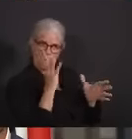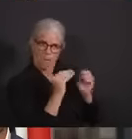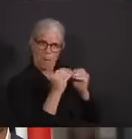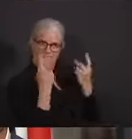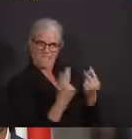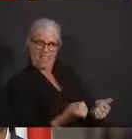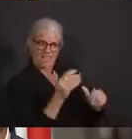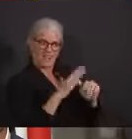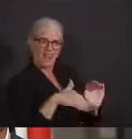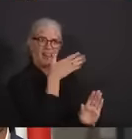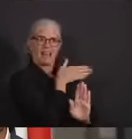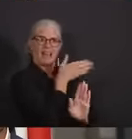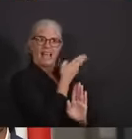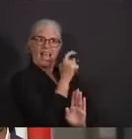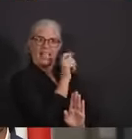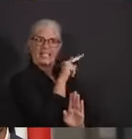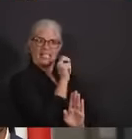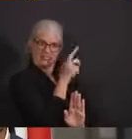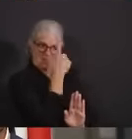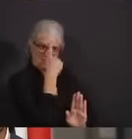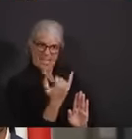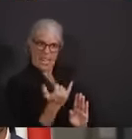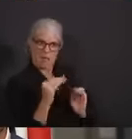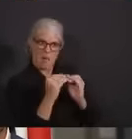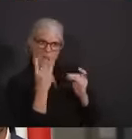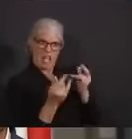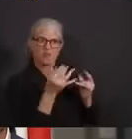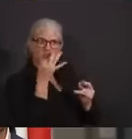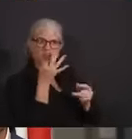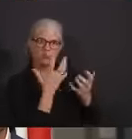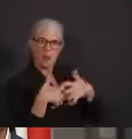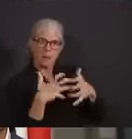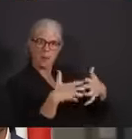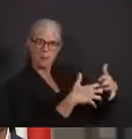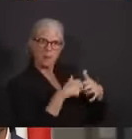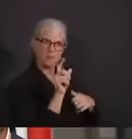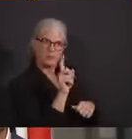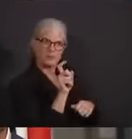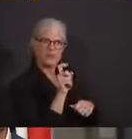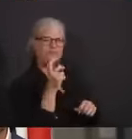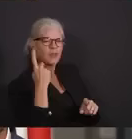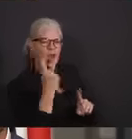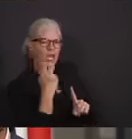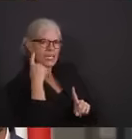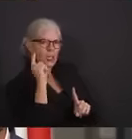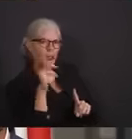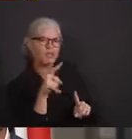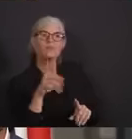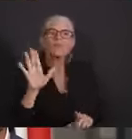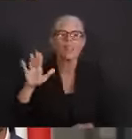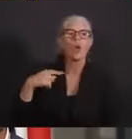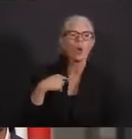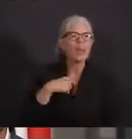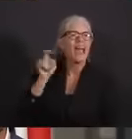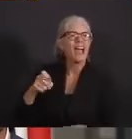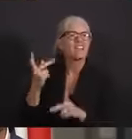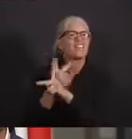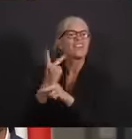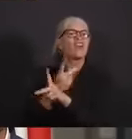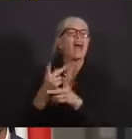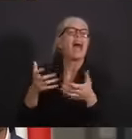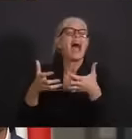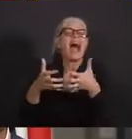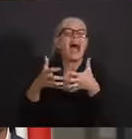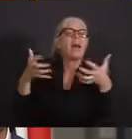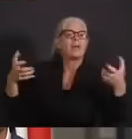storms? Like Helene was power back within a week. Are you expecting that even sooner, 3 days? 5 days? Well, we need to figure out how much power is out. I mean, we just don't know, right?